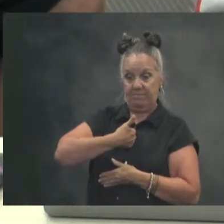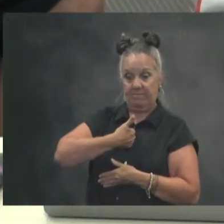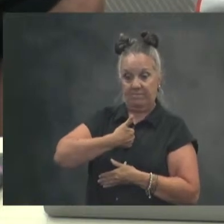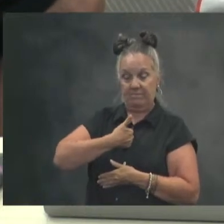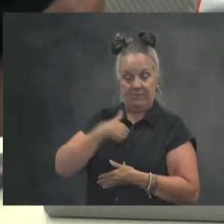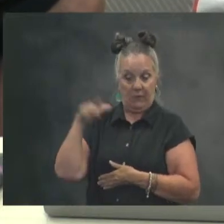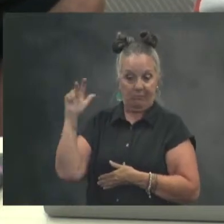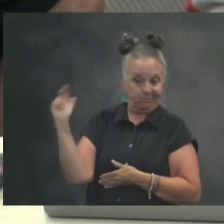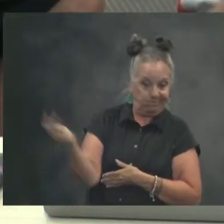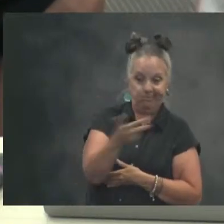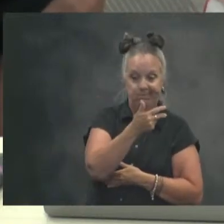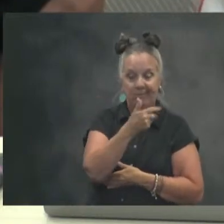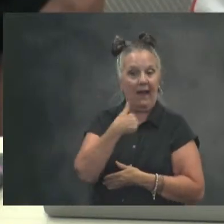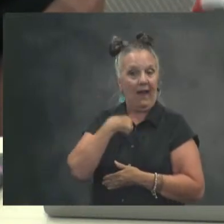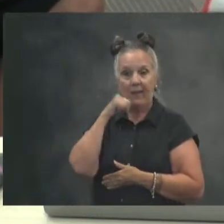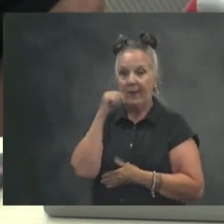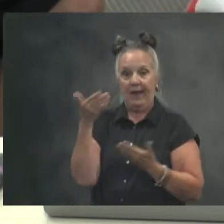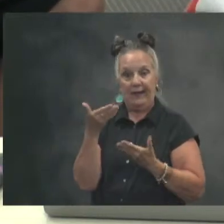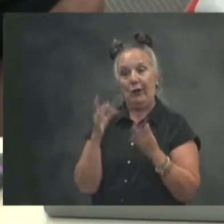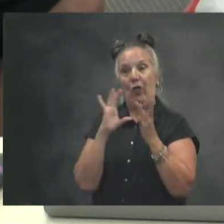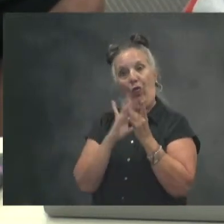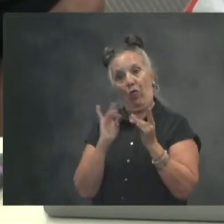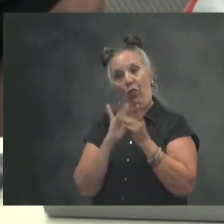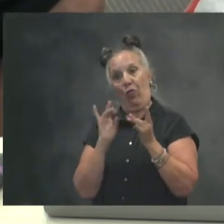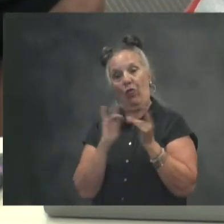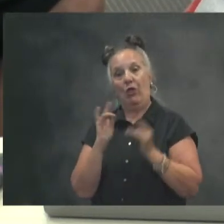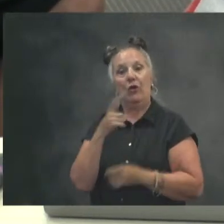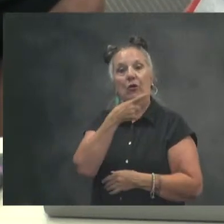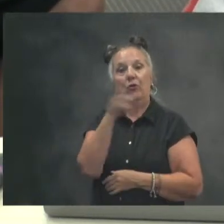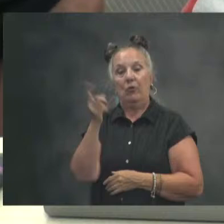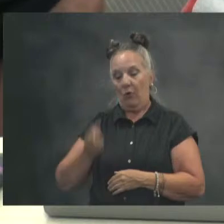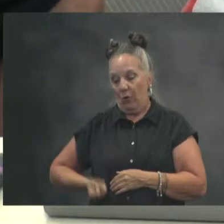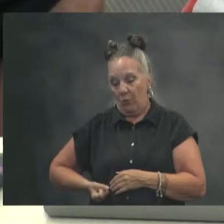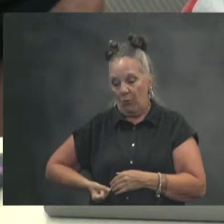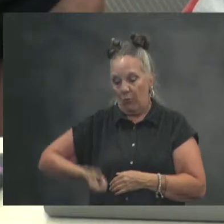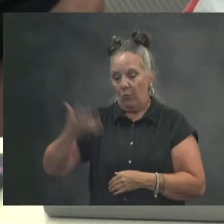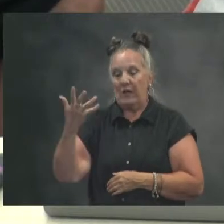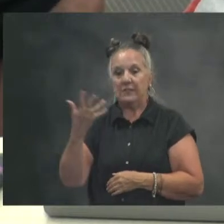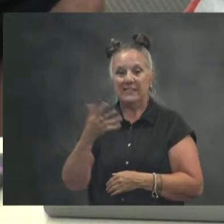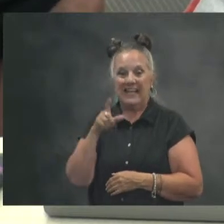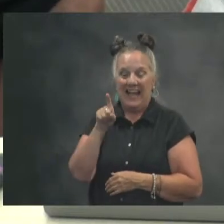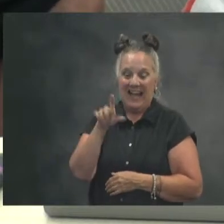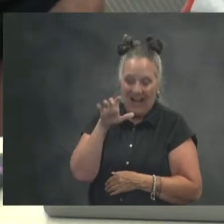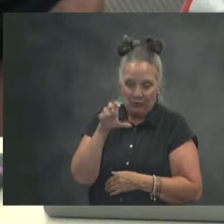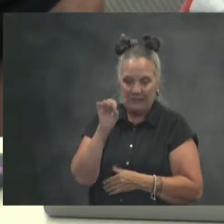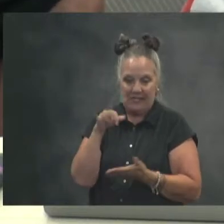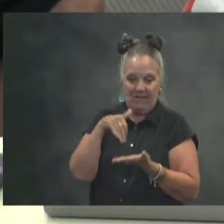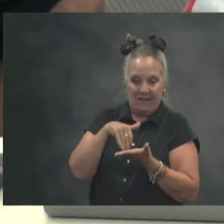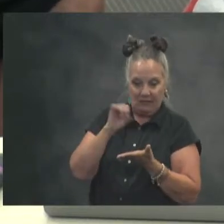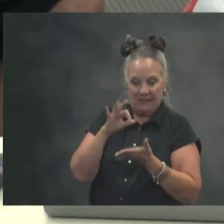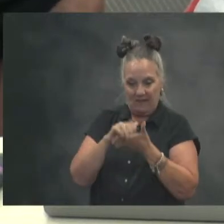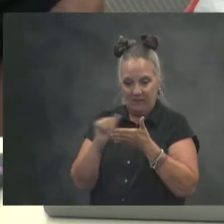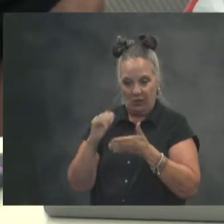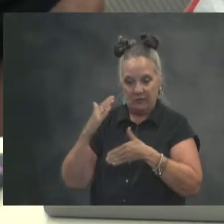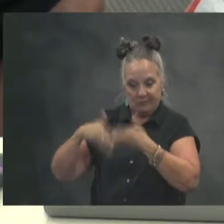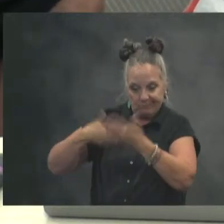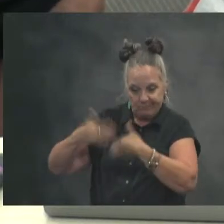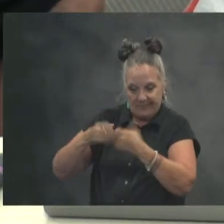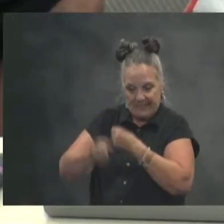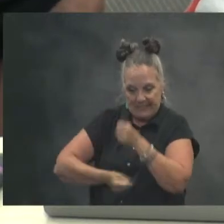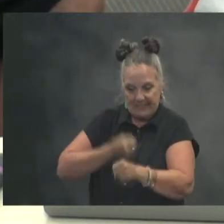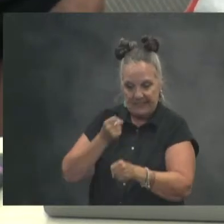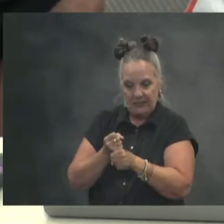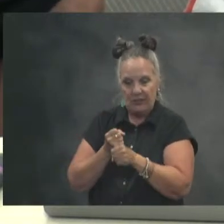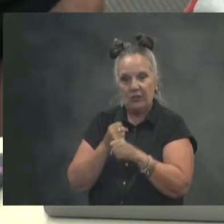not here with a story to tell you. You are wasting hundreds of thousands of dollars over the years allowing these